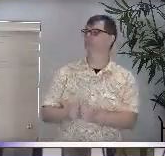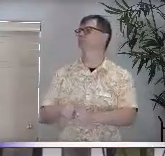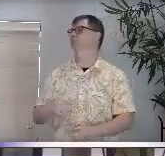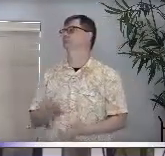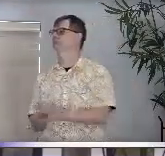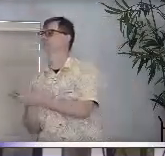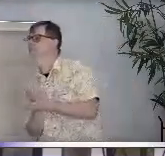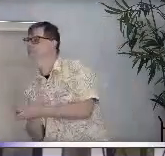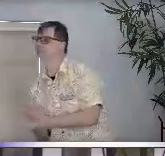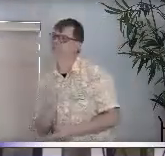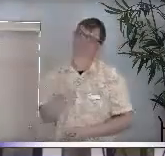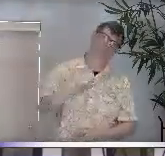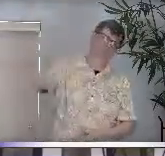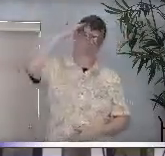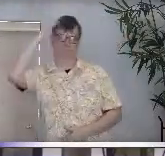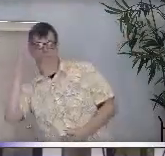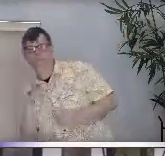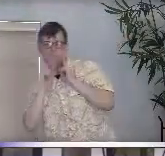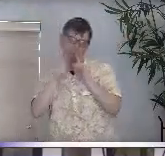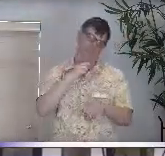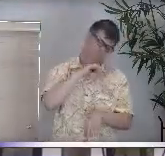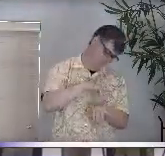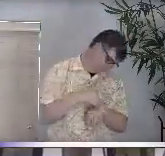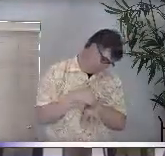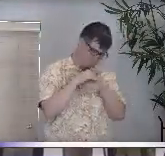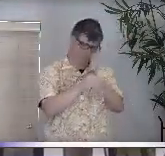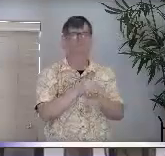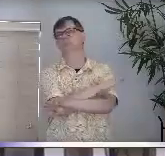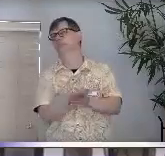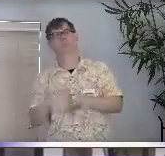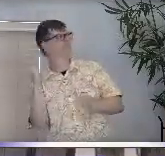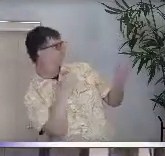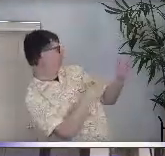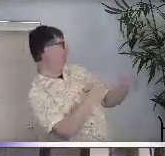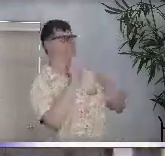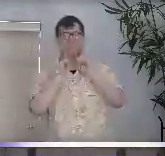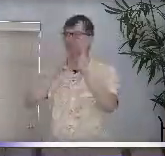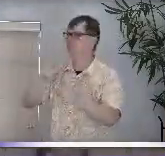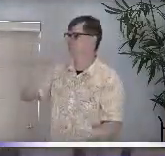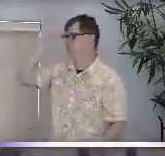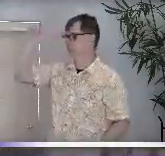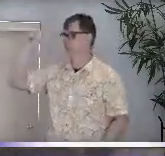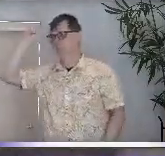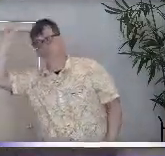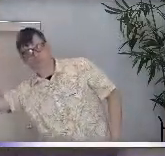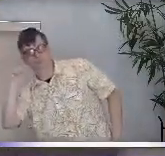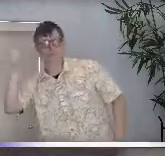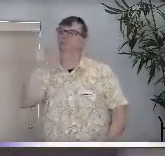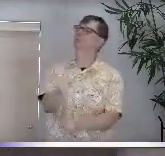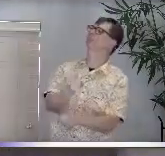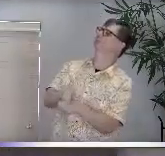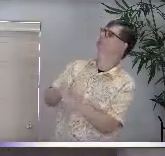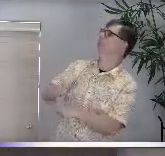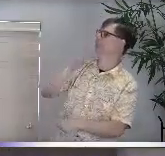And he goes, you know, I'm not asking for your sympathy or your sorrow. That is not this. What I'm asking you for is your understanding that doing this job